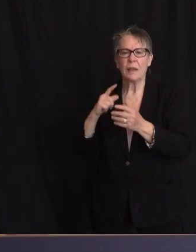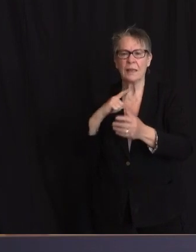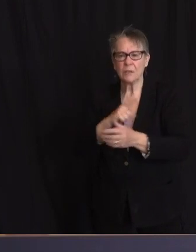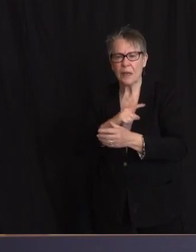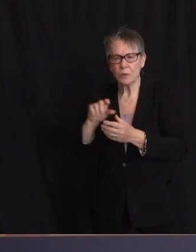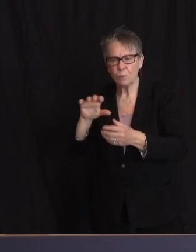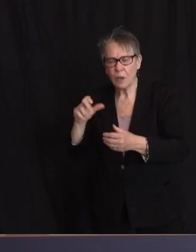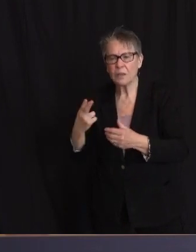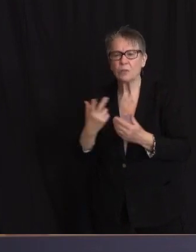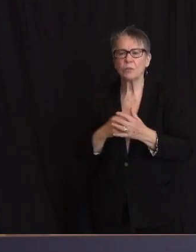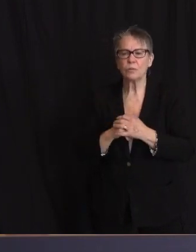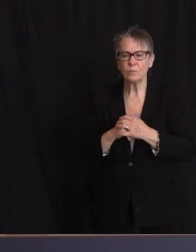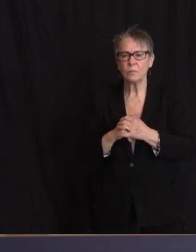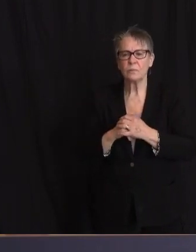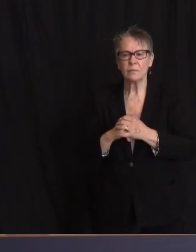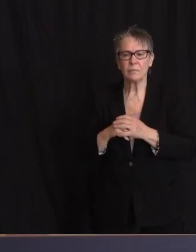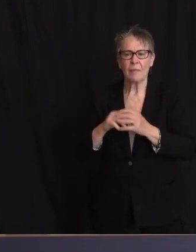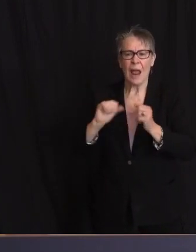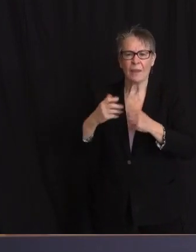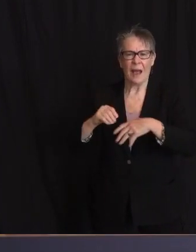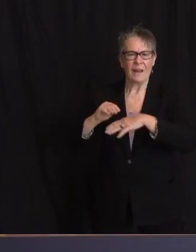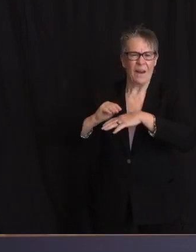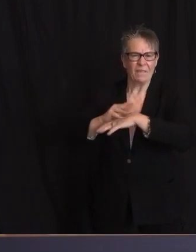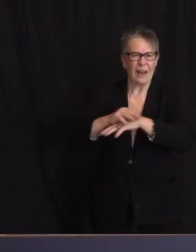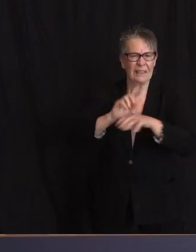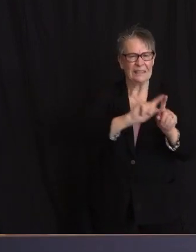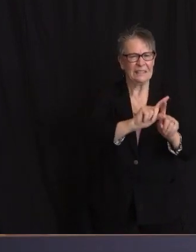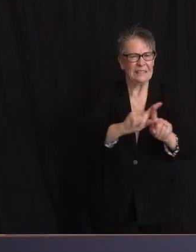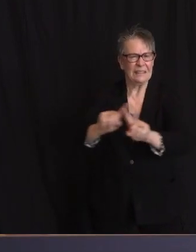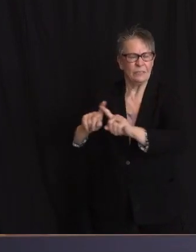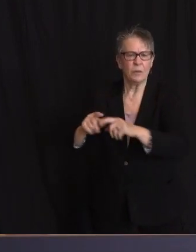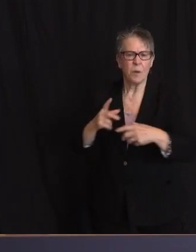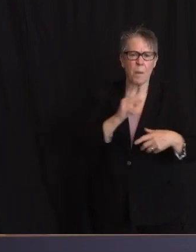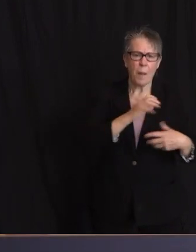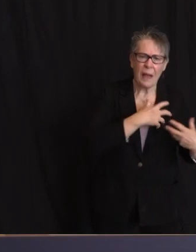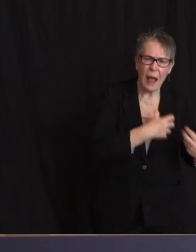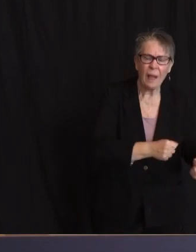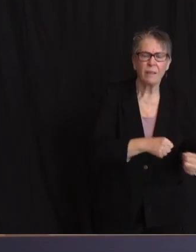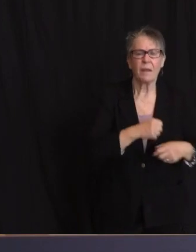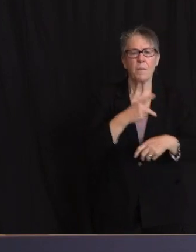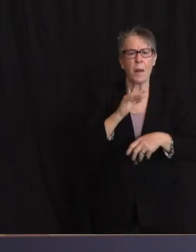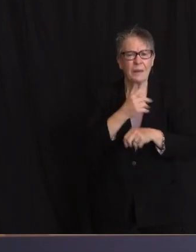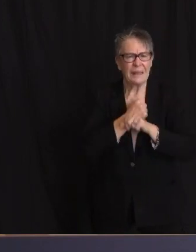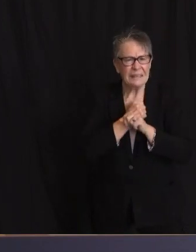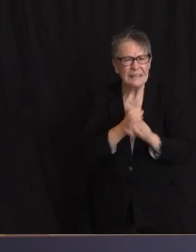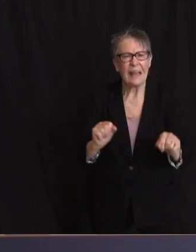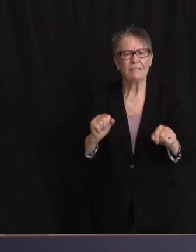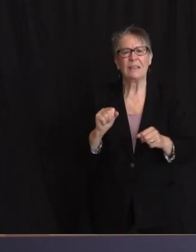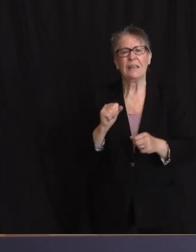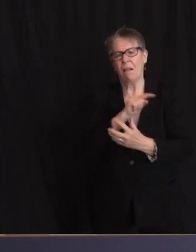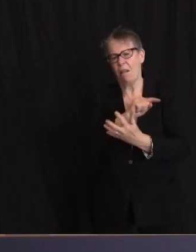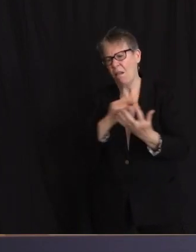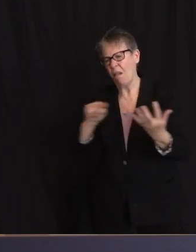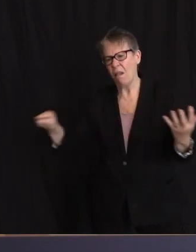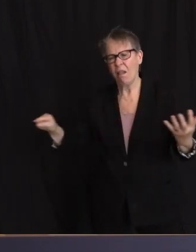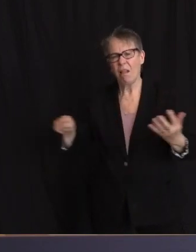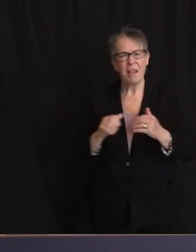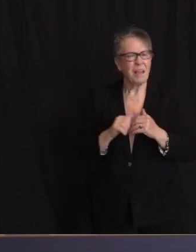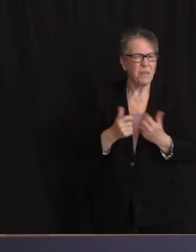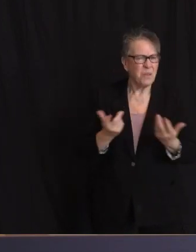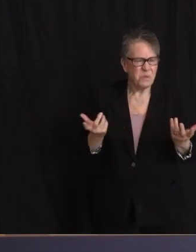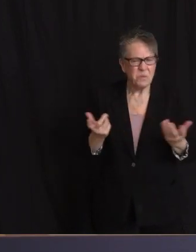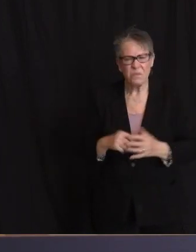we're representative of the Pine Barrens, a lot of mom and pop shops, businesses and organizations, and there's a lot of state assistance